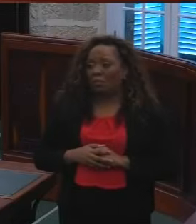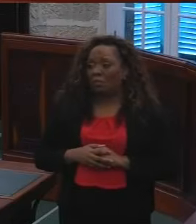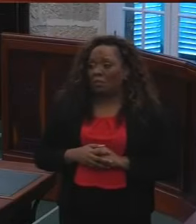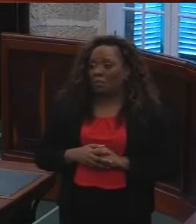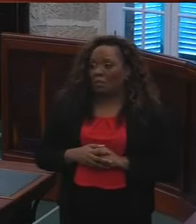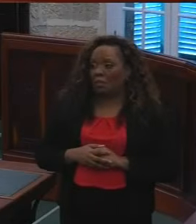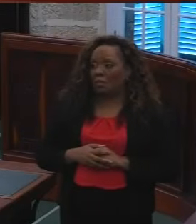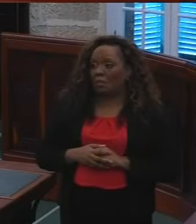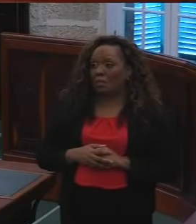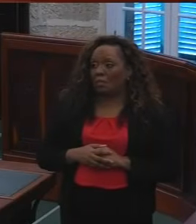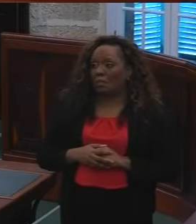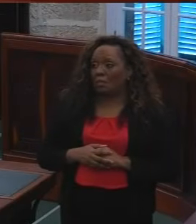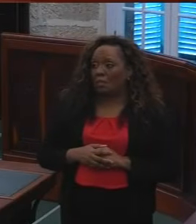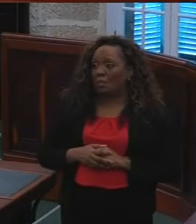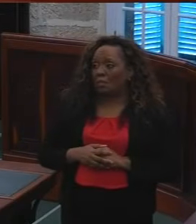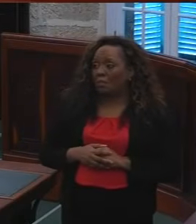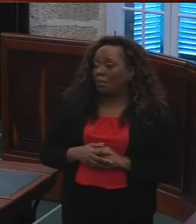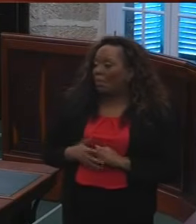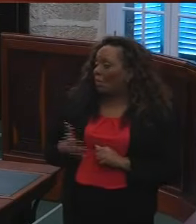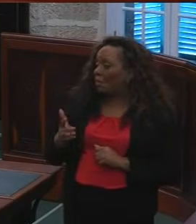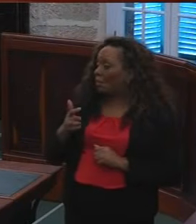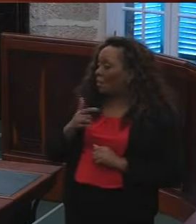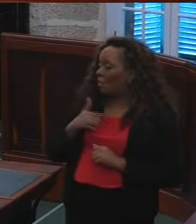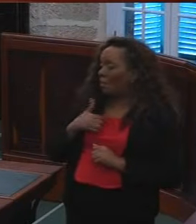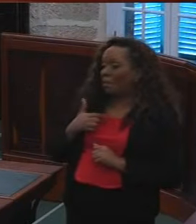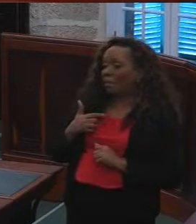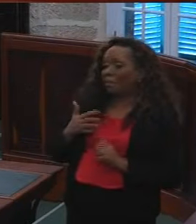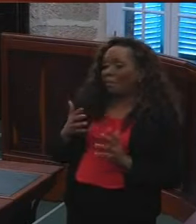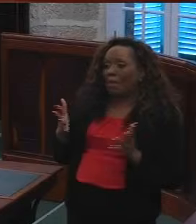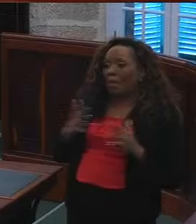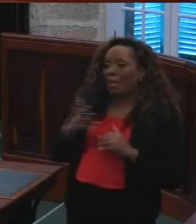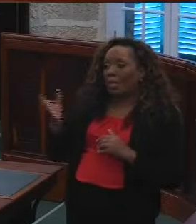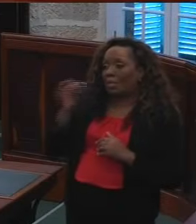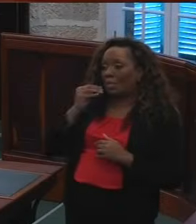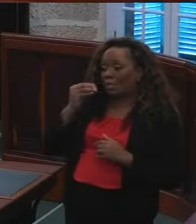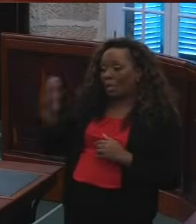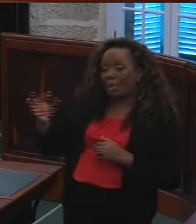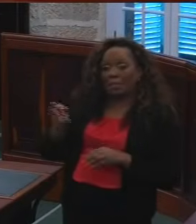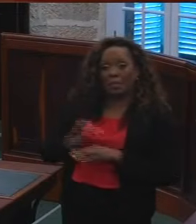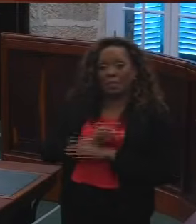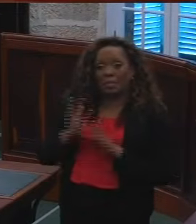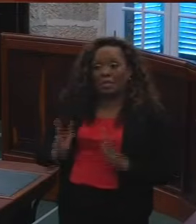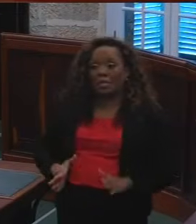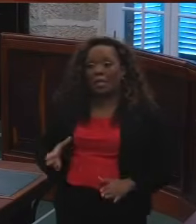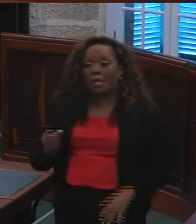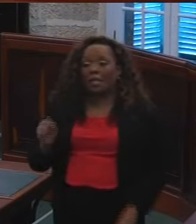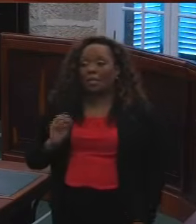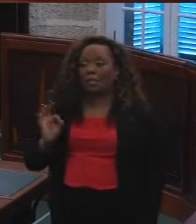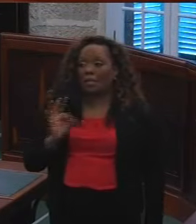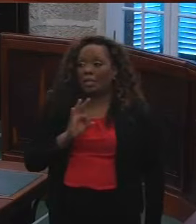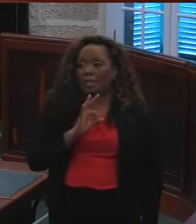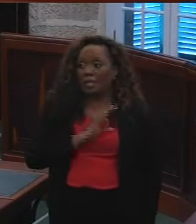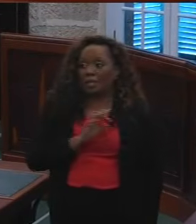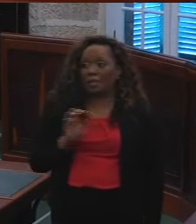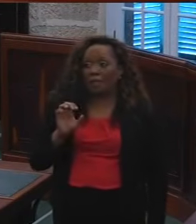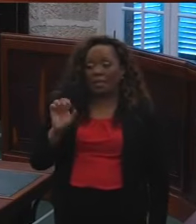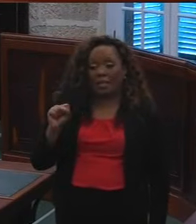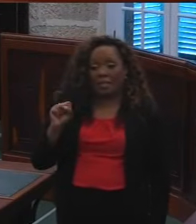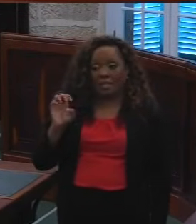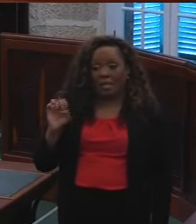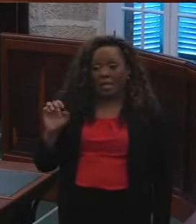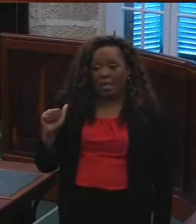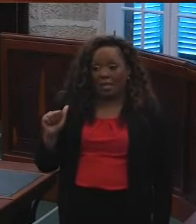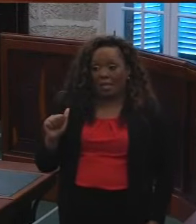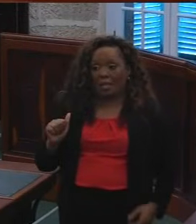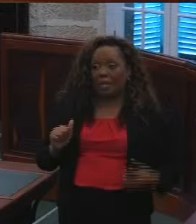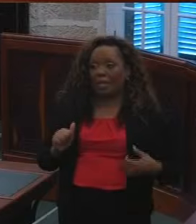to the minister, through you, sir, to the minister, sir, and the staff in the Social Empowerment Agency, I do not believe